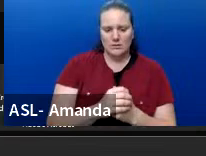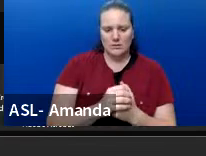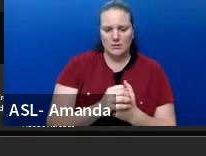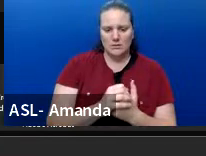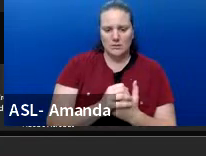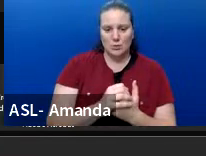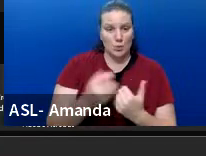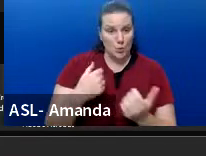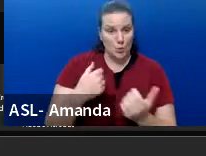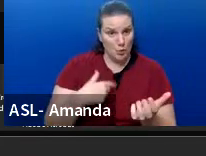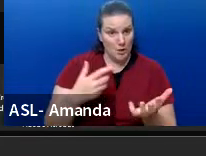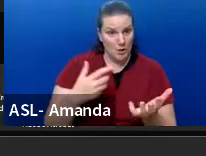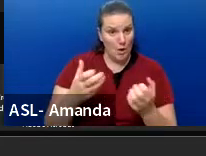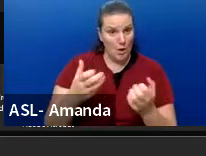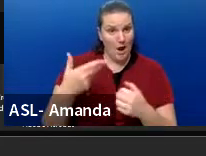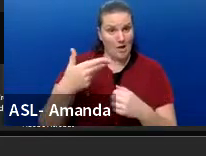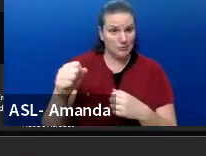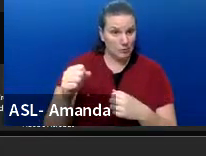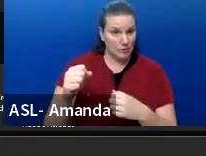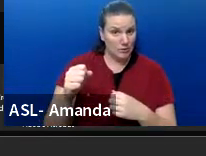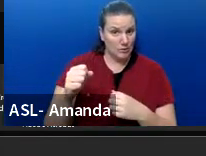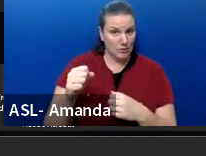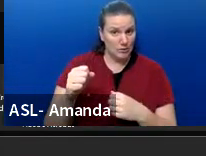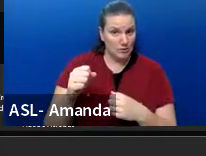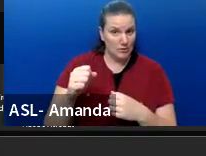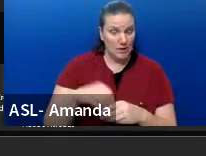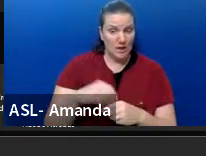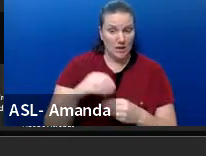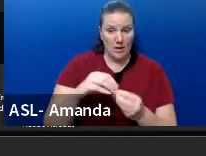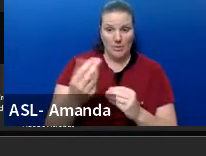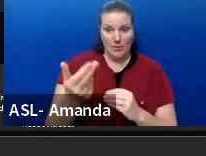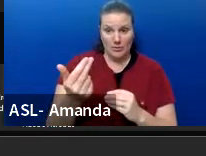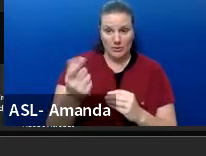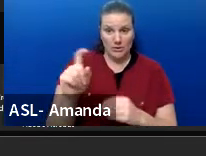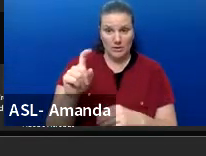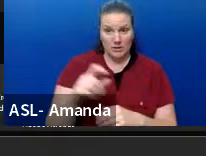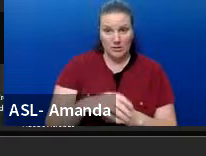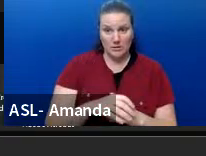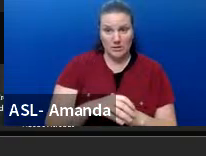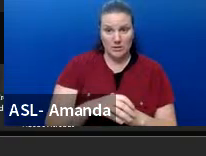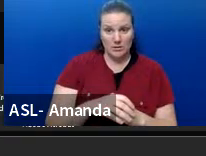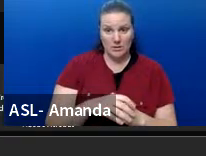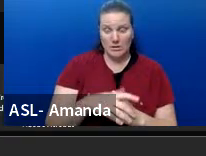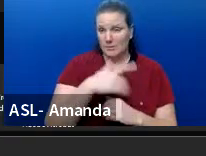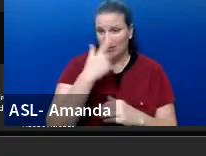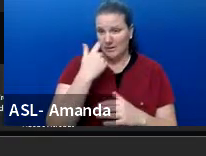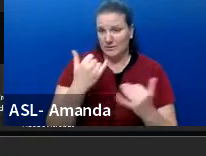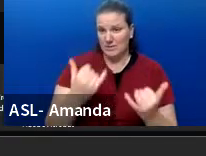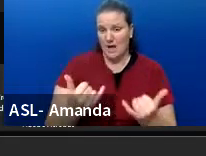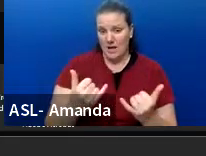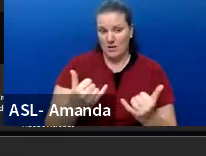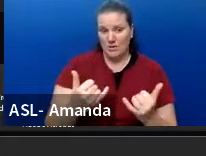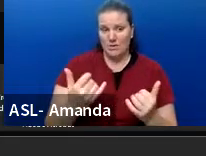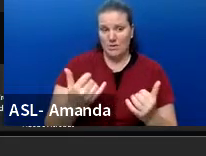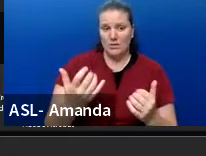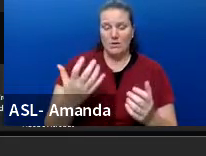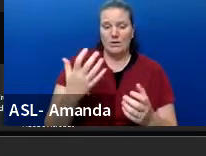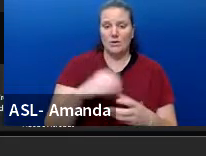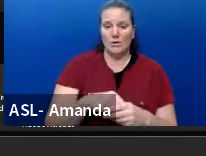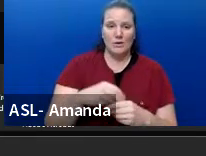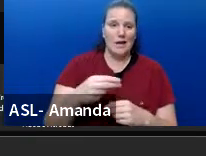Do we want high school in number 13? Because right now we have including higher